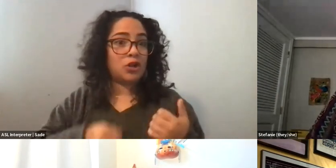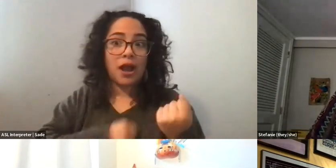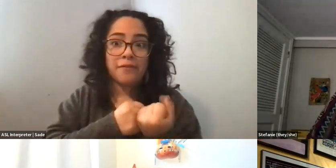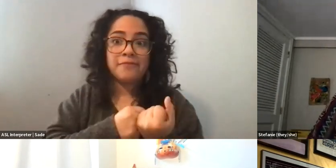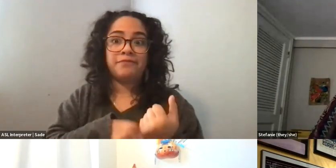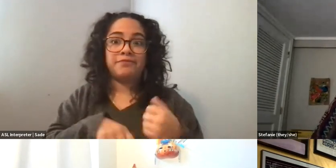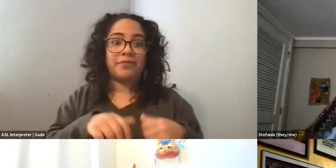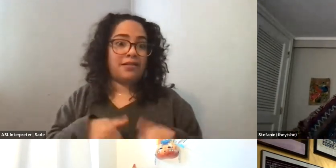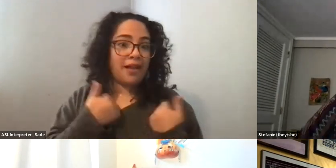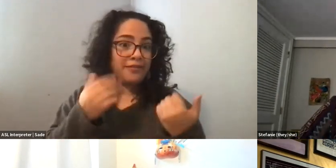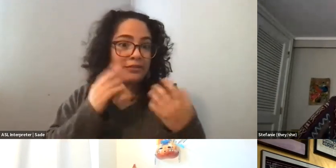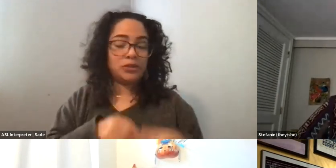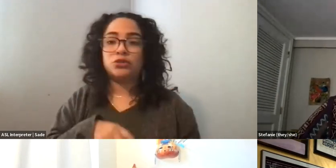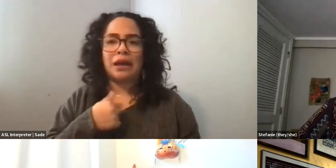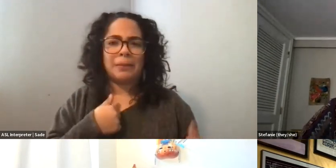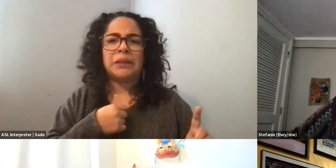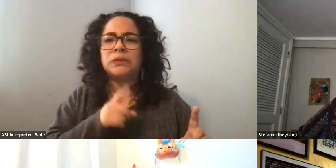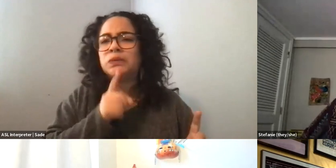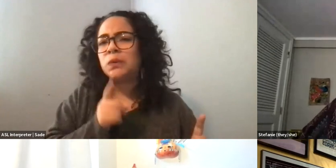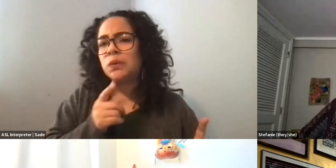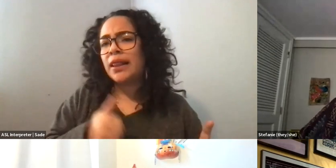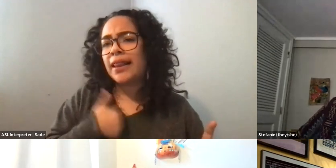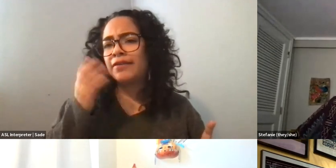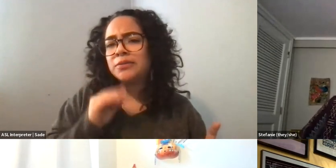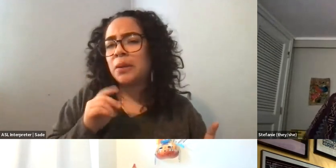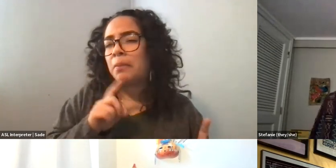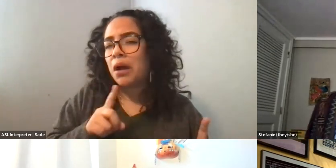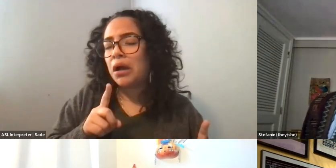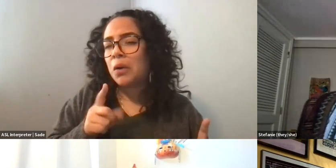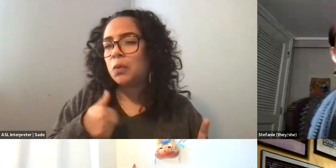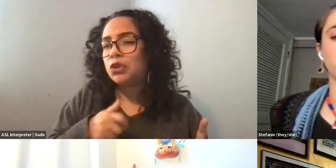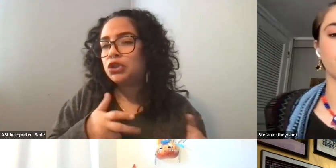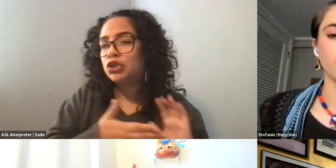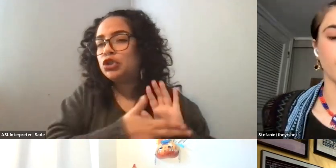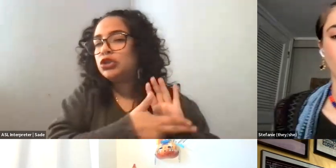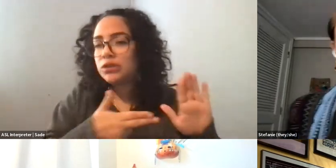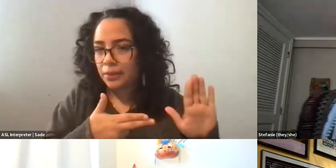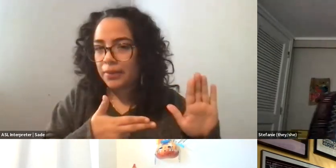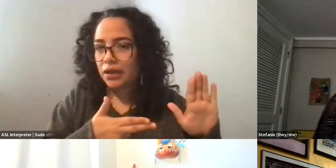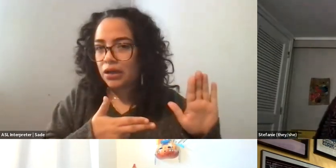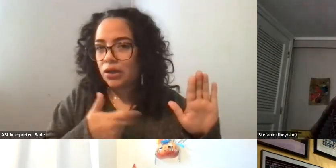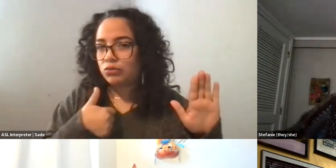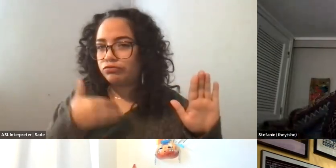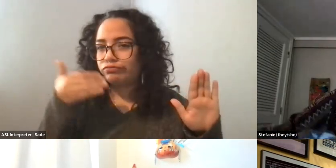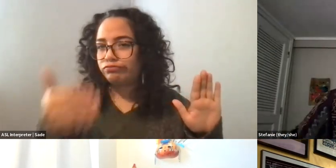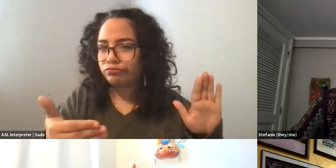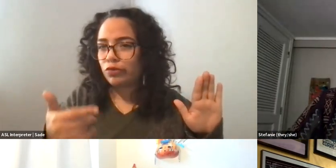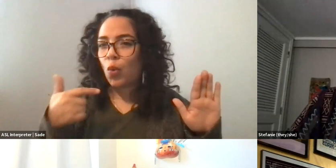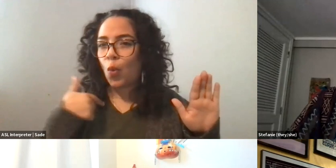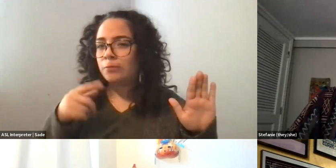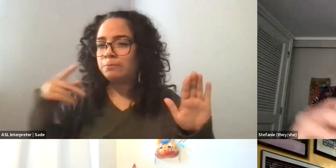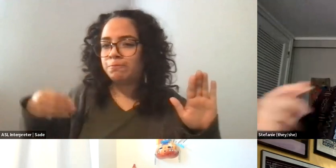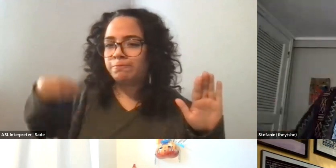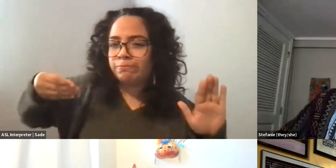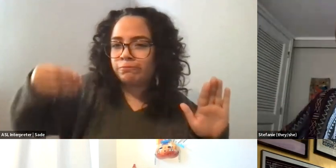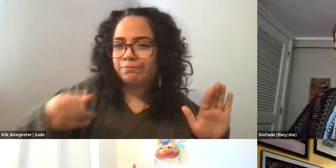life experience. And I'm like, sure, life experience, but let's name it. Let's name the actual lineages here,